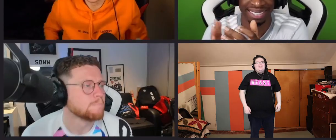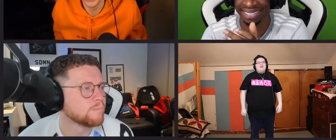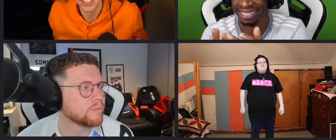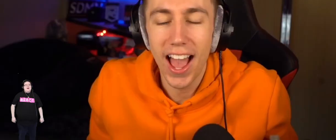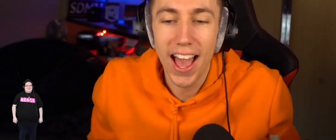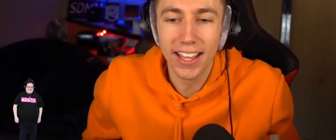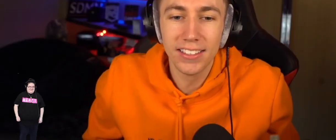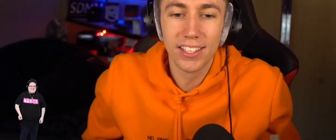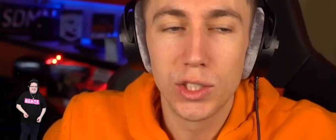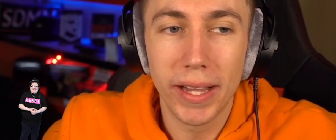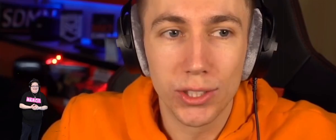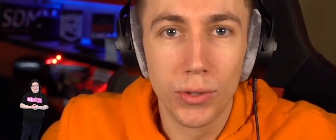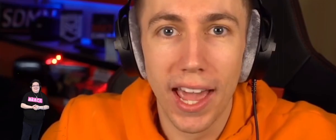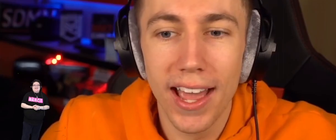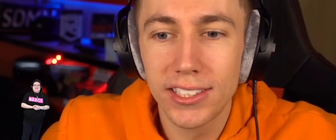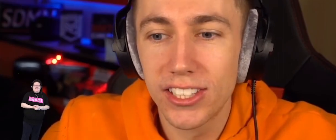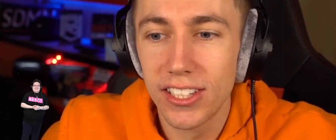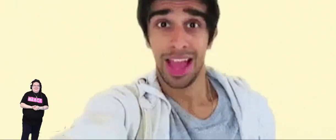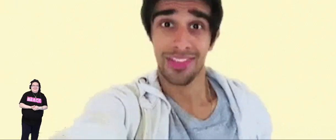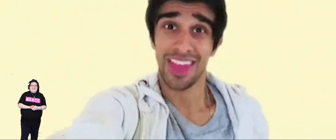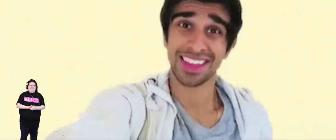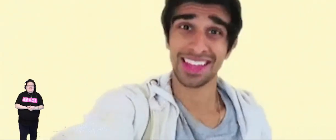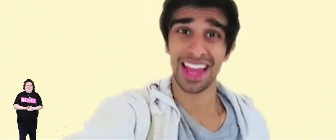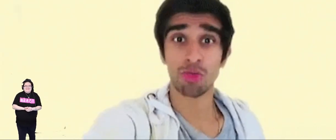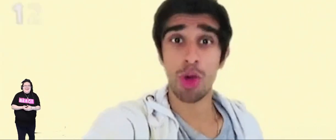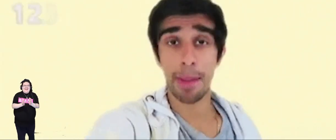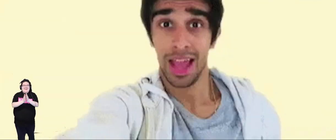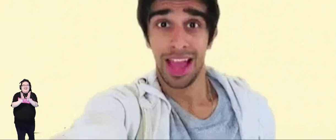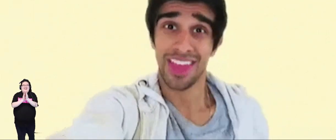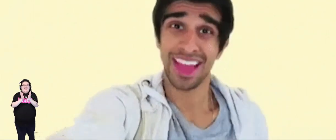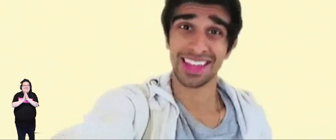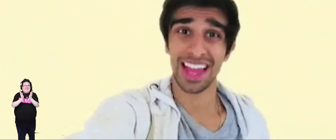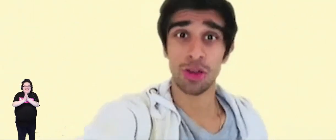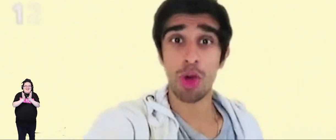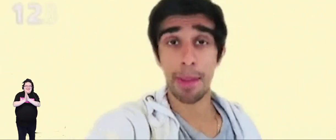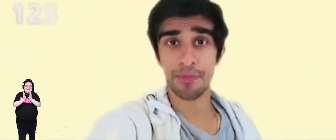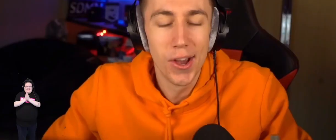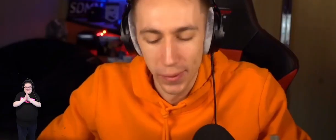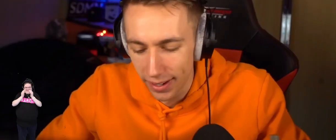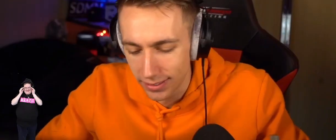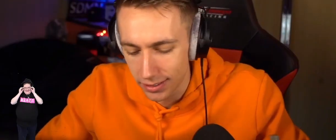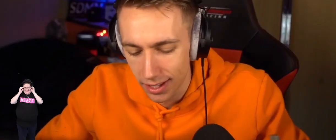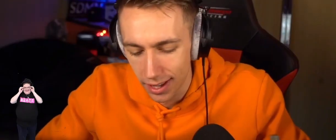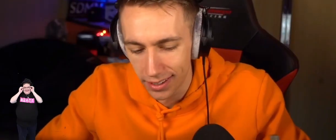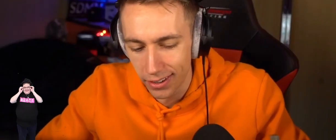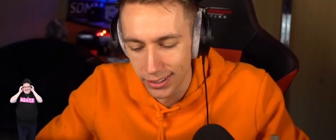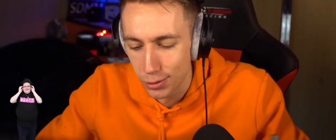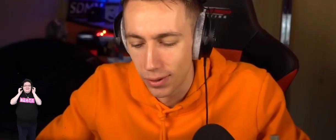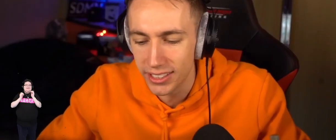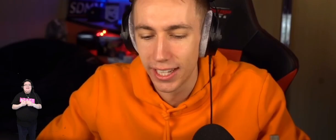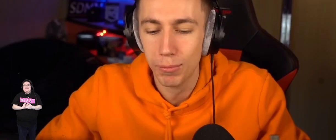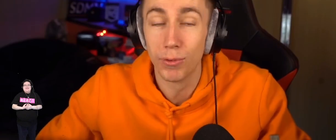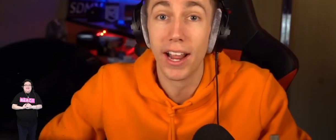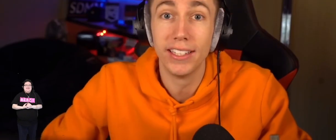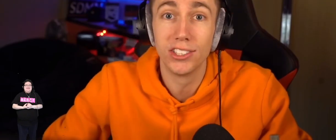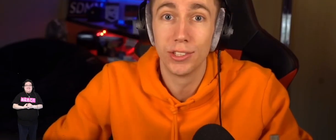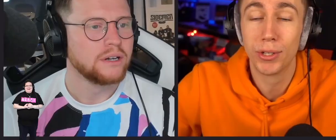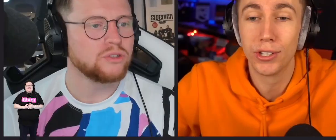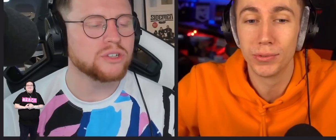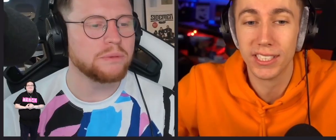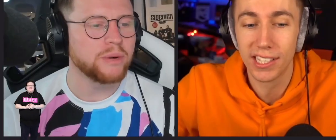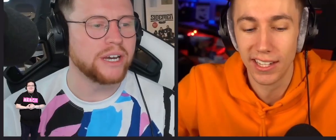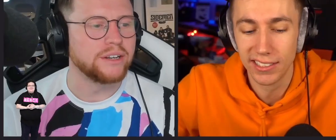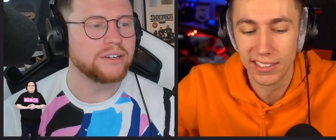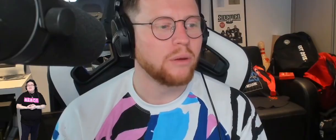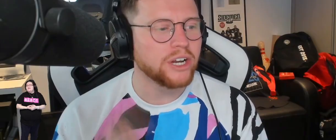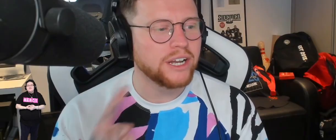did you get Vic here? And special guest, Vicstar123! James! We are just going to watch him rage. Yeah.